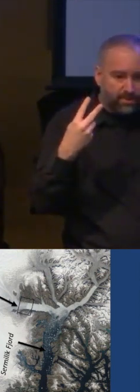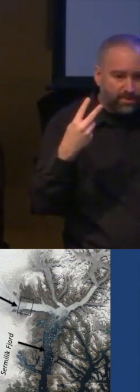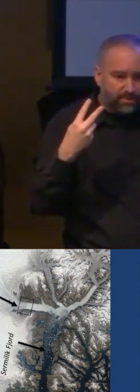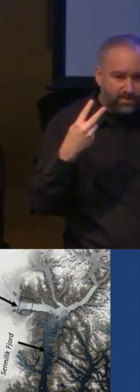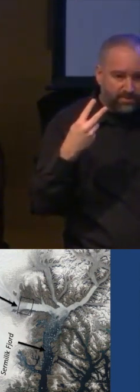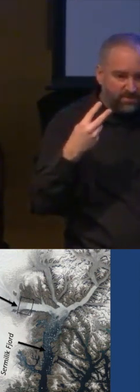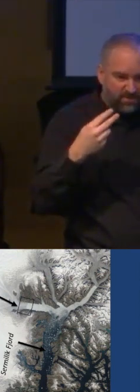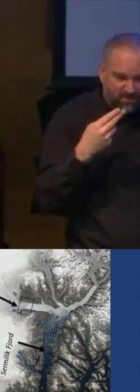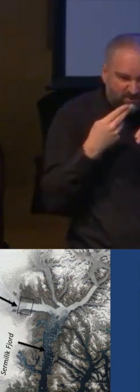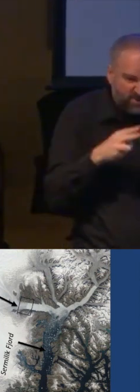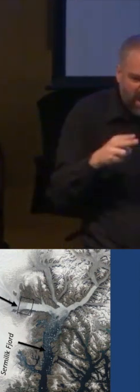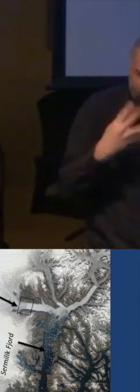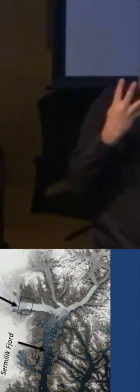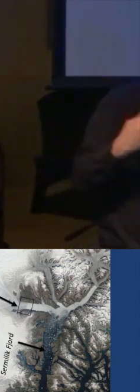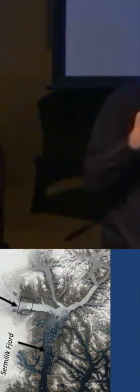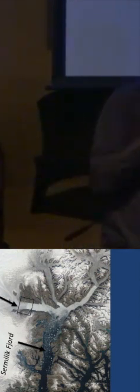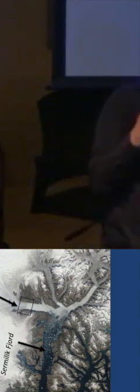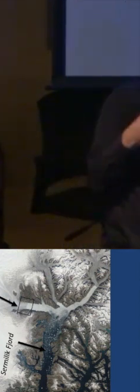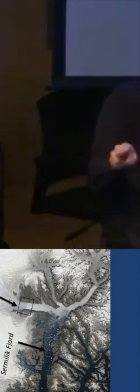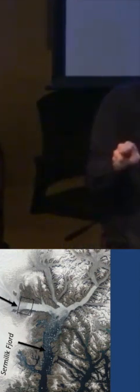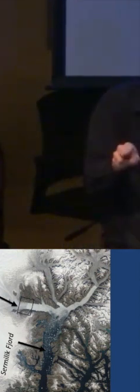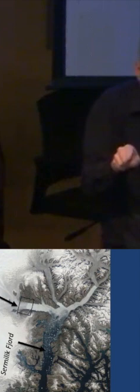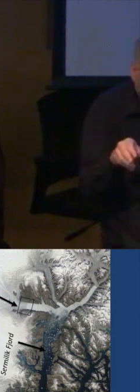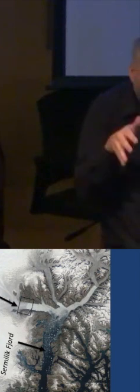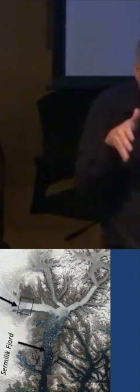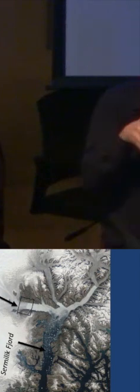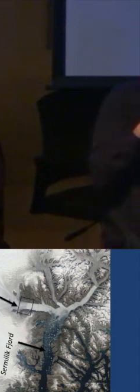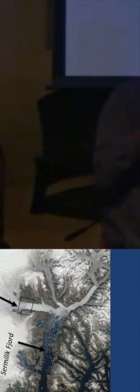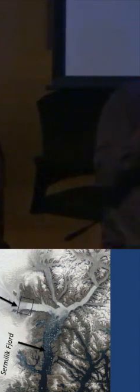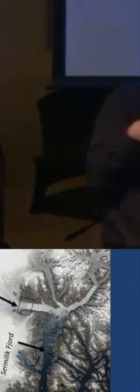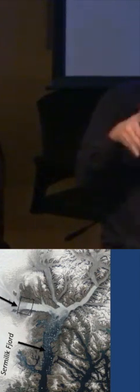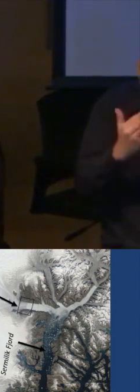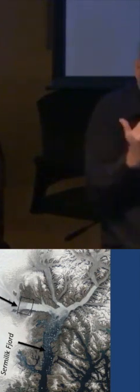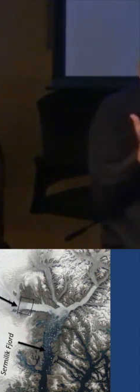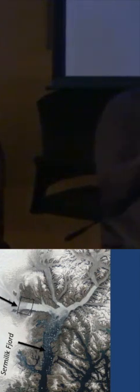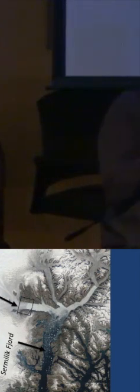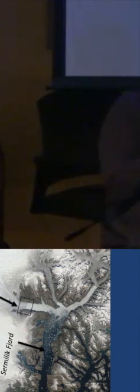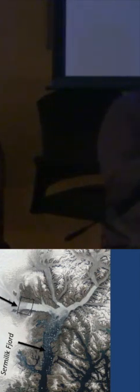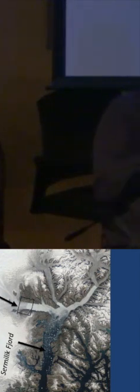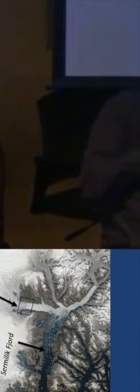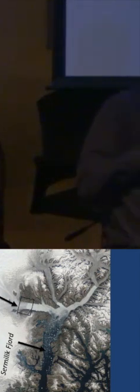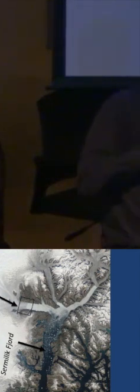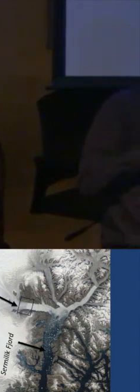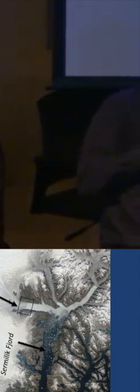evolved in just a few years. And this is what was really